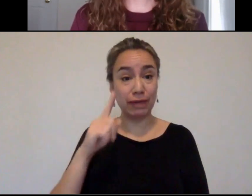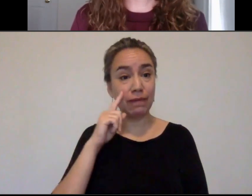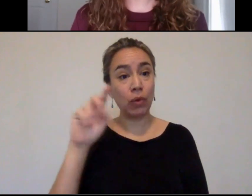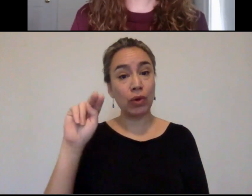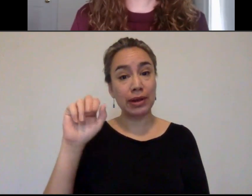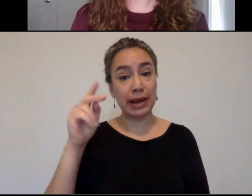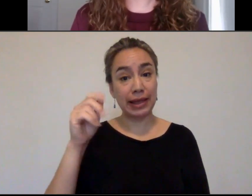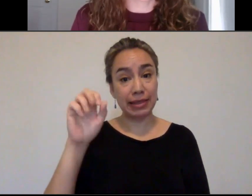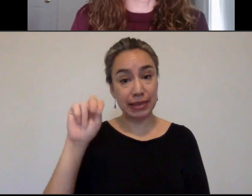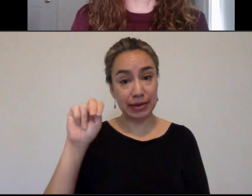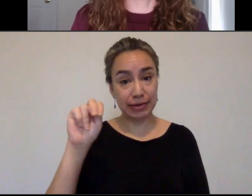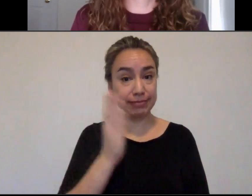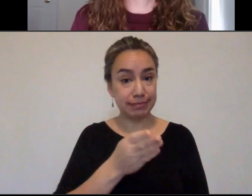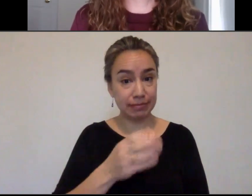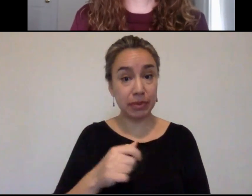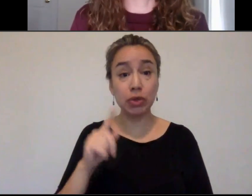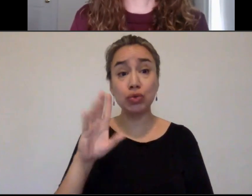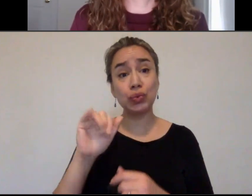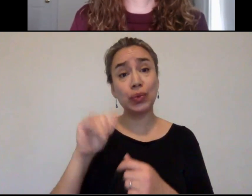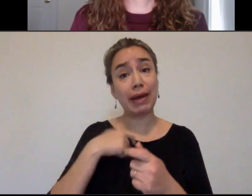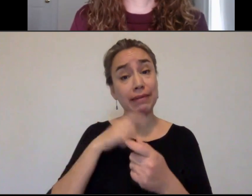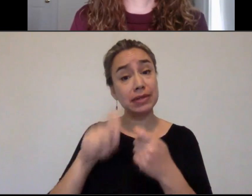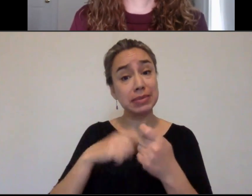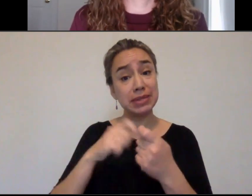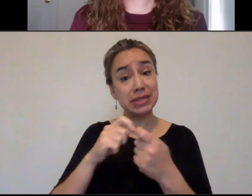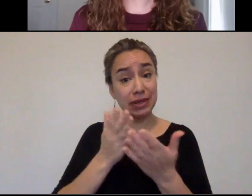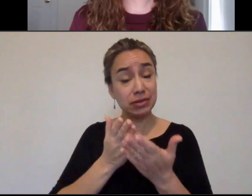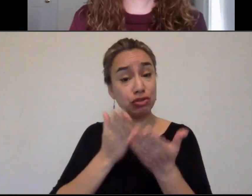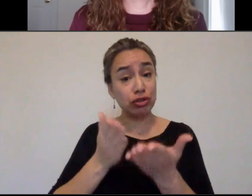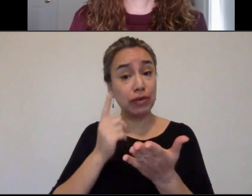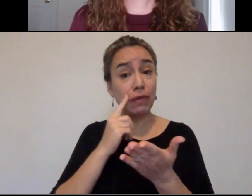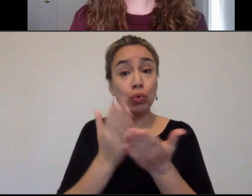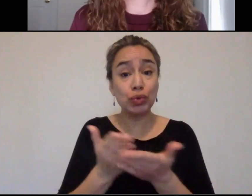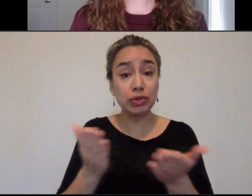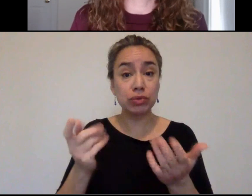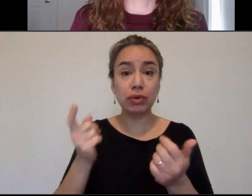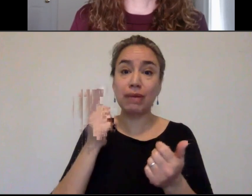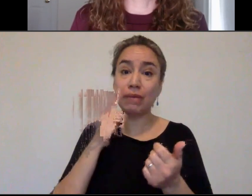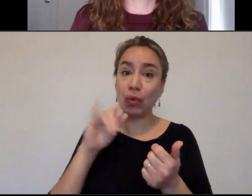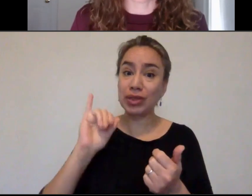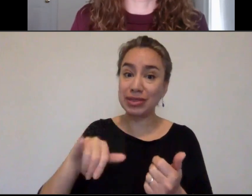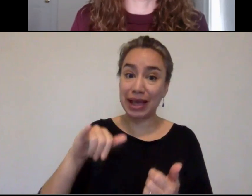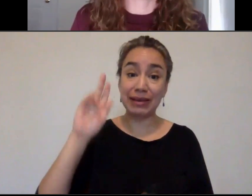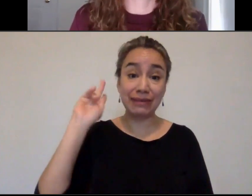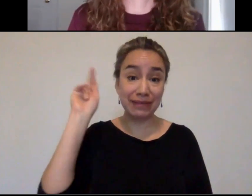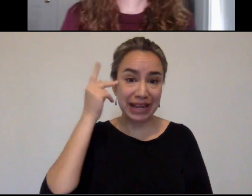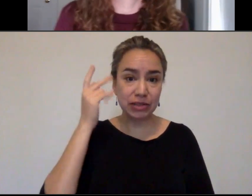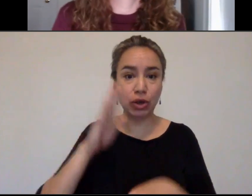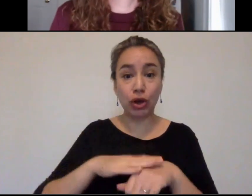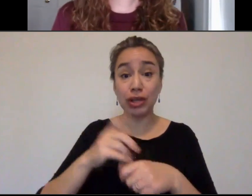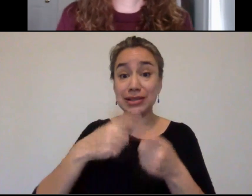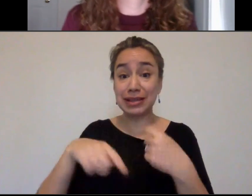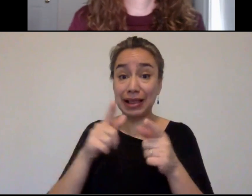have specific suggestions for resources to incorporate a phonetics course on sign language phonetics?